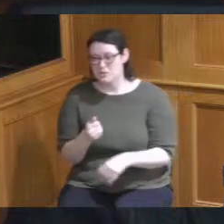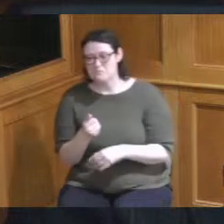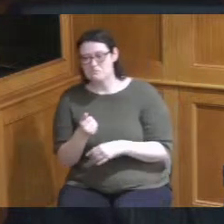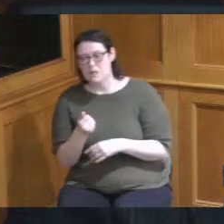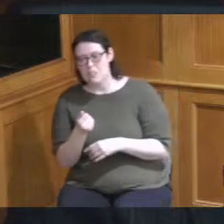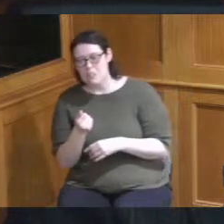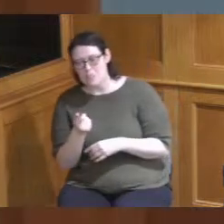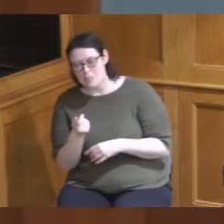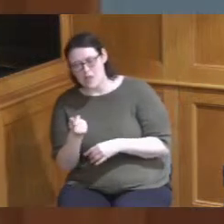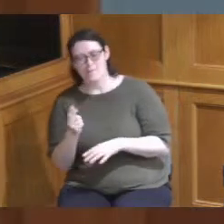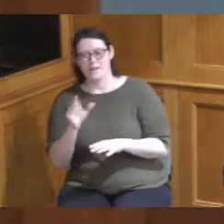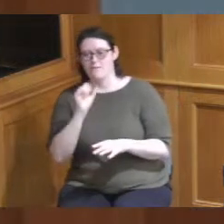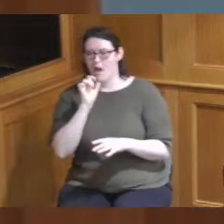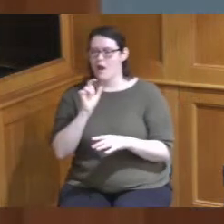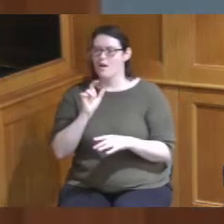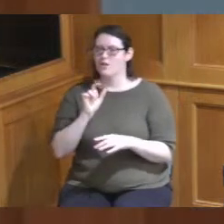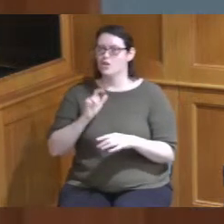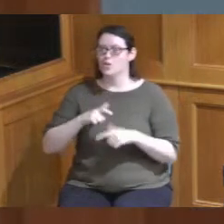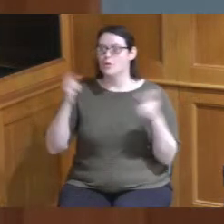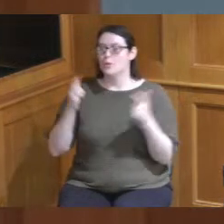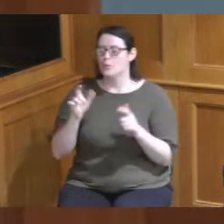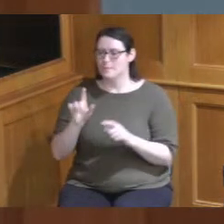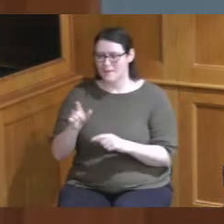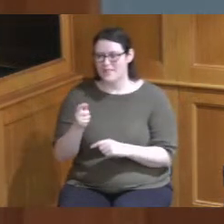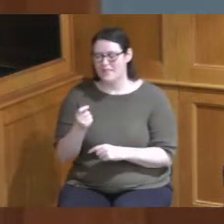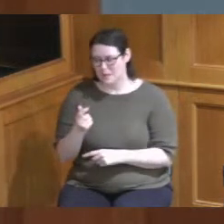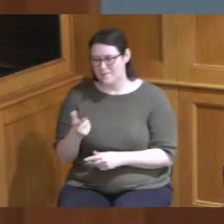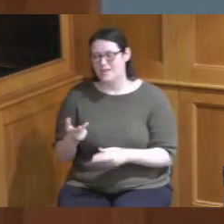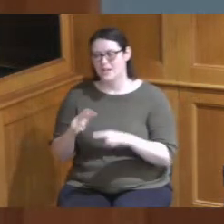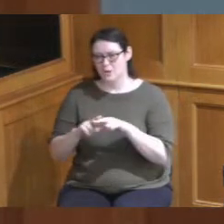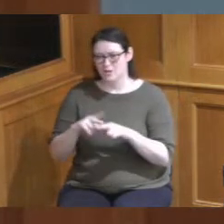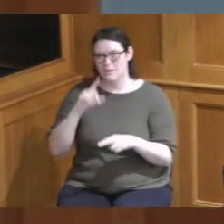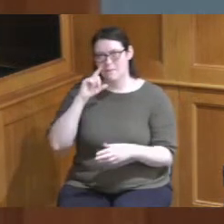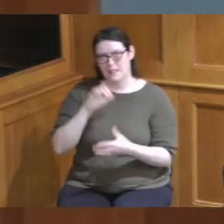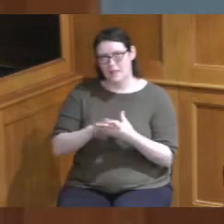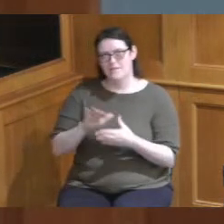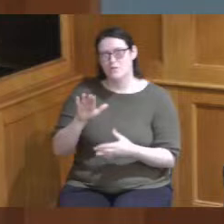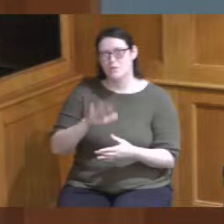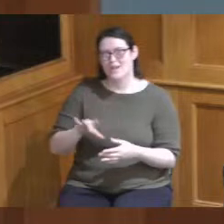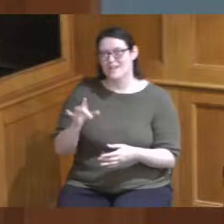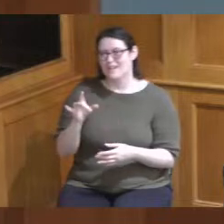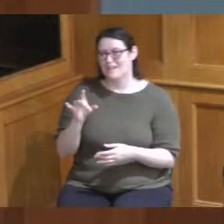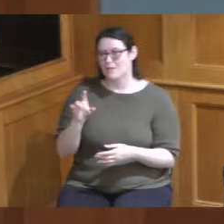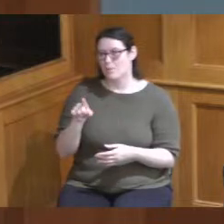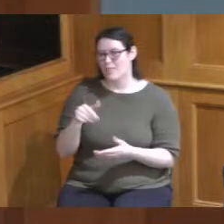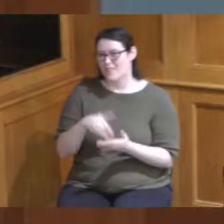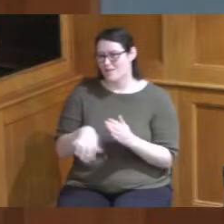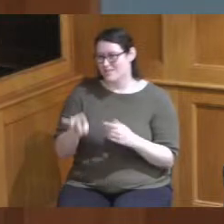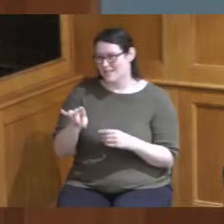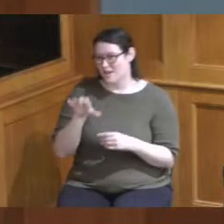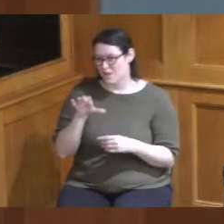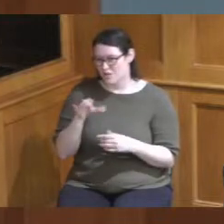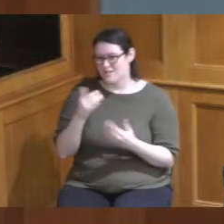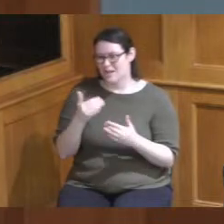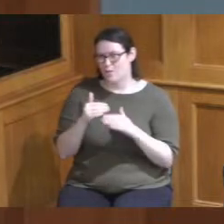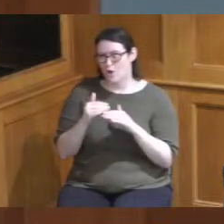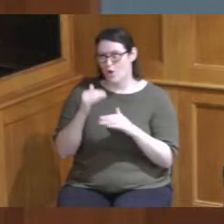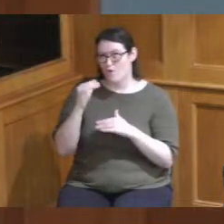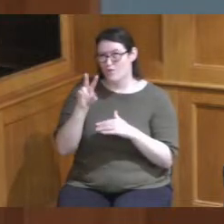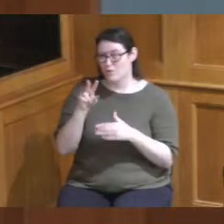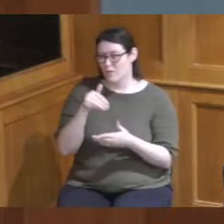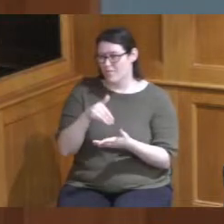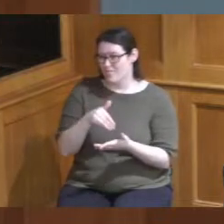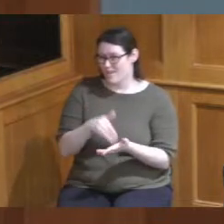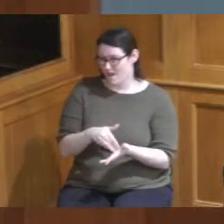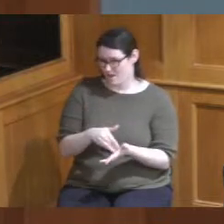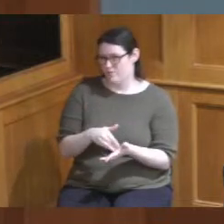not significant. But there's a slight increase. We had about, I believe, 1,800 a couple of years ago. We're now above 2,000.